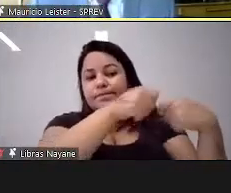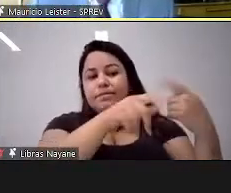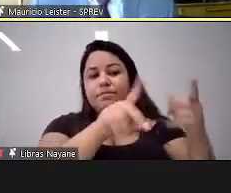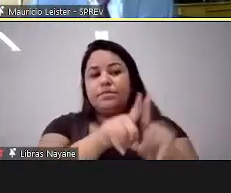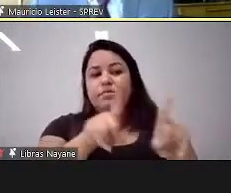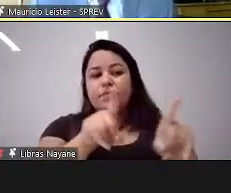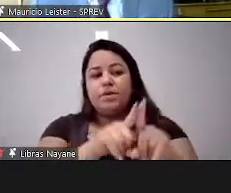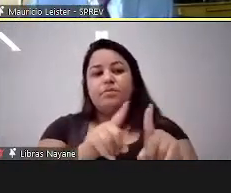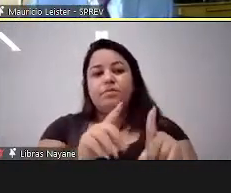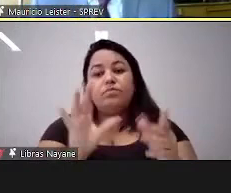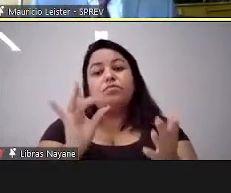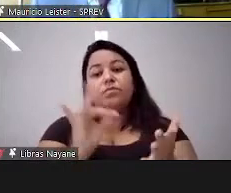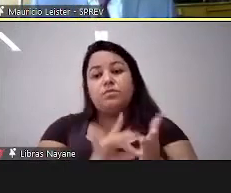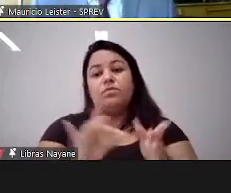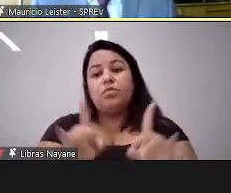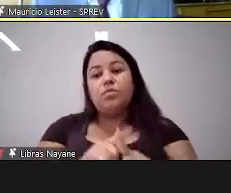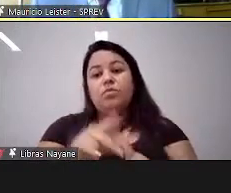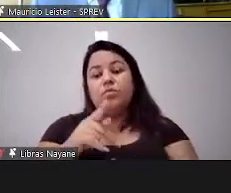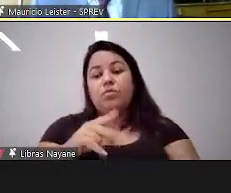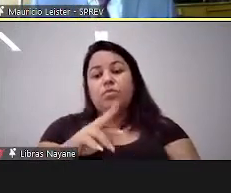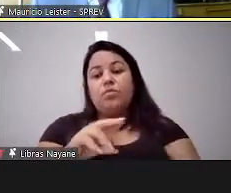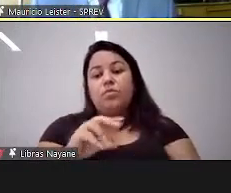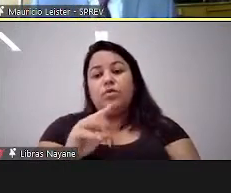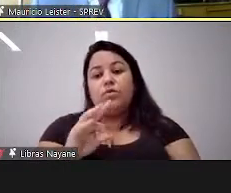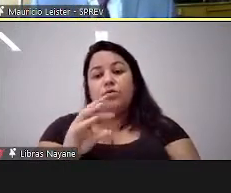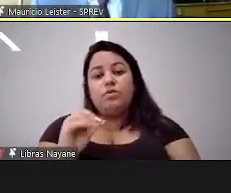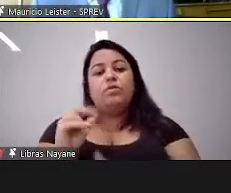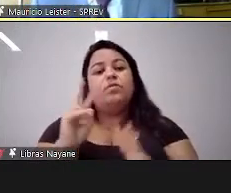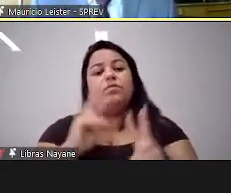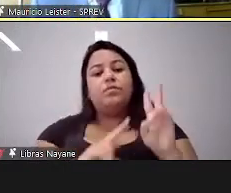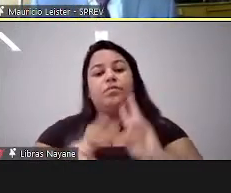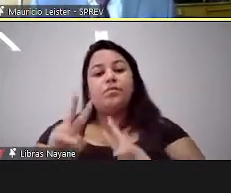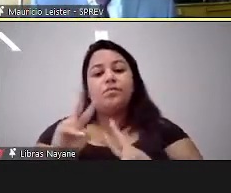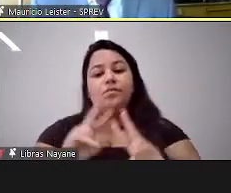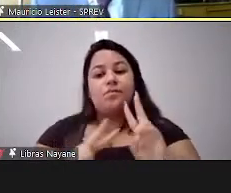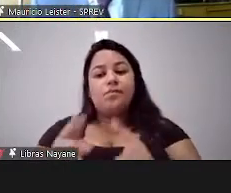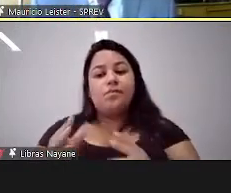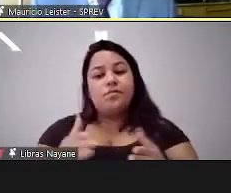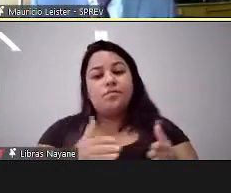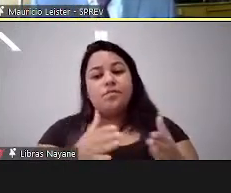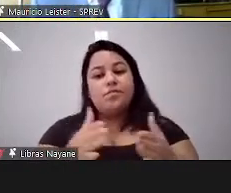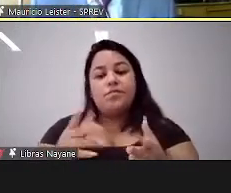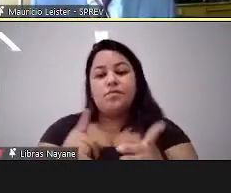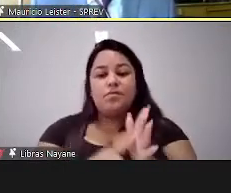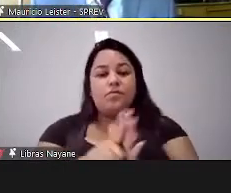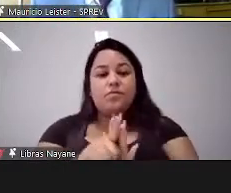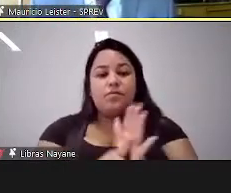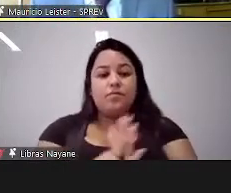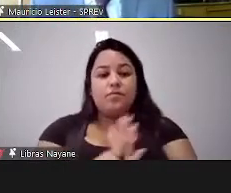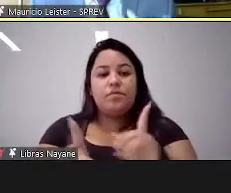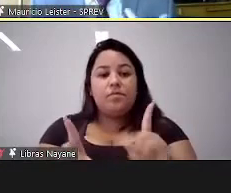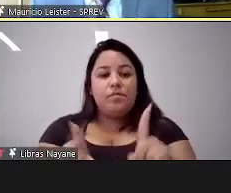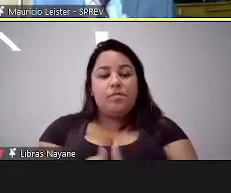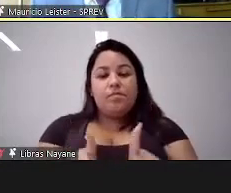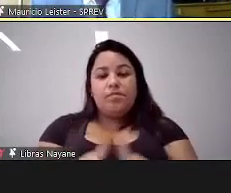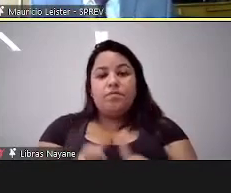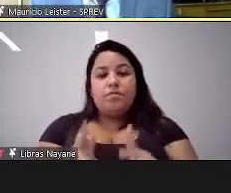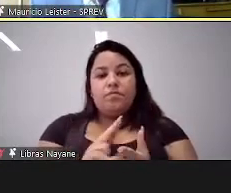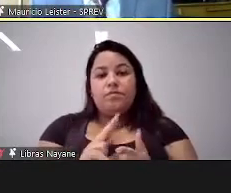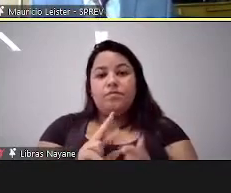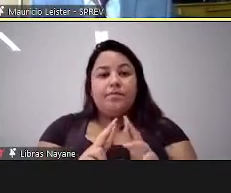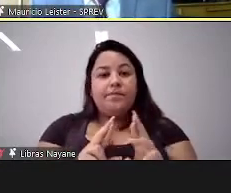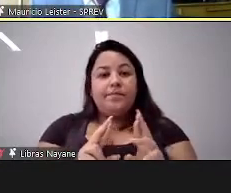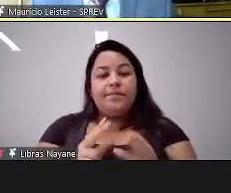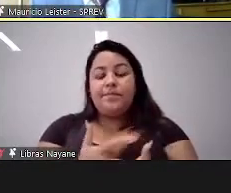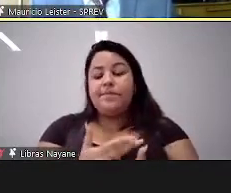understanding, or I mean supplementary pension regime, and people start to see